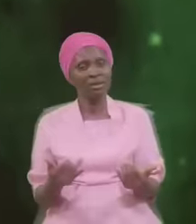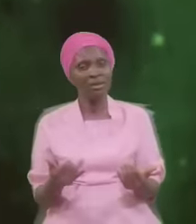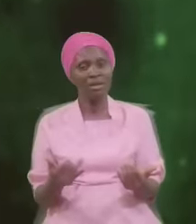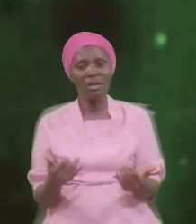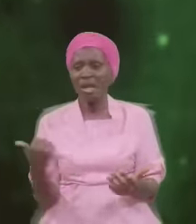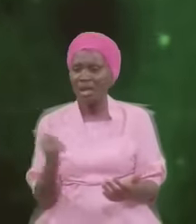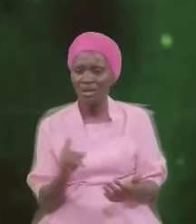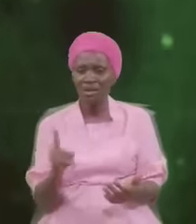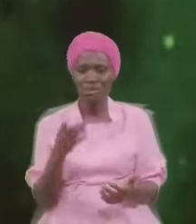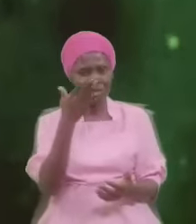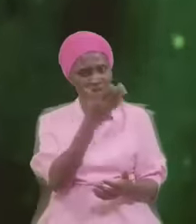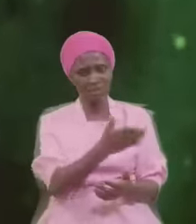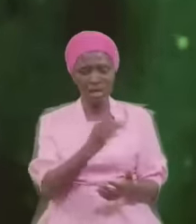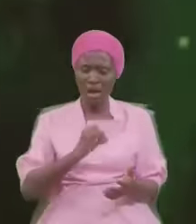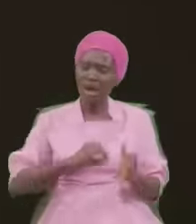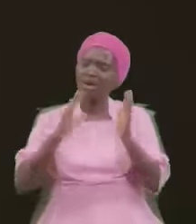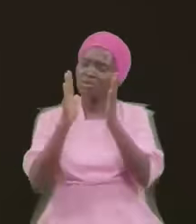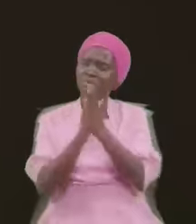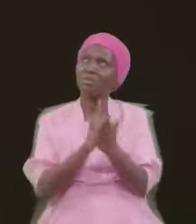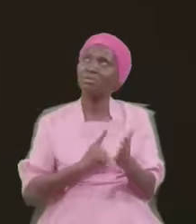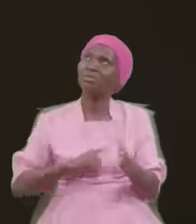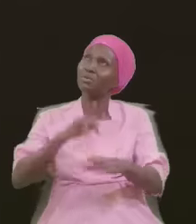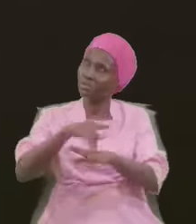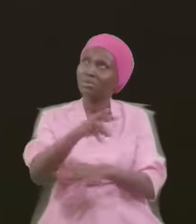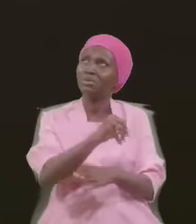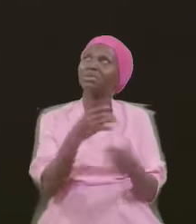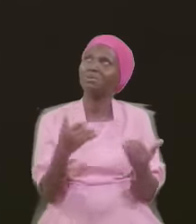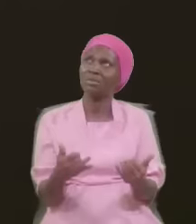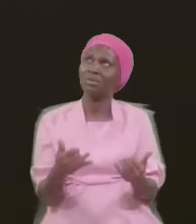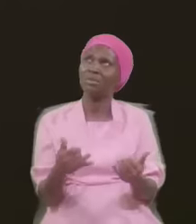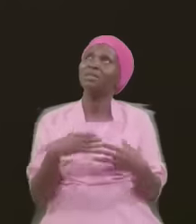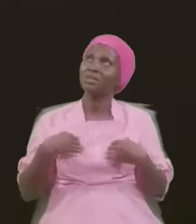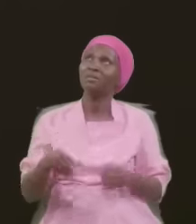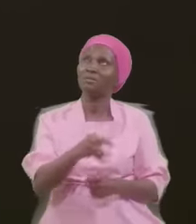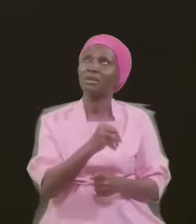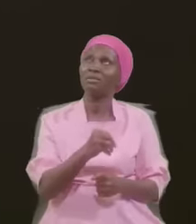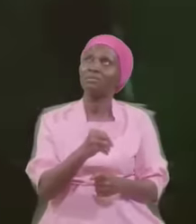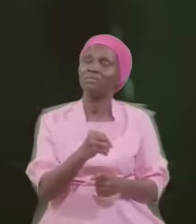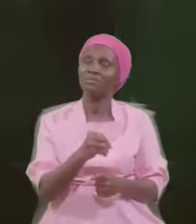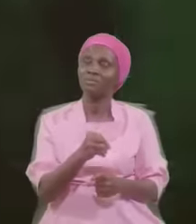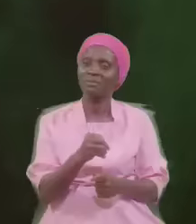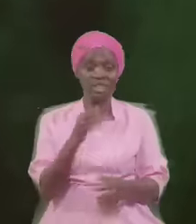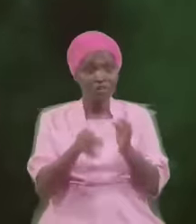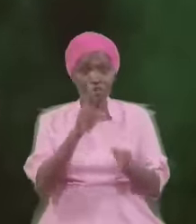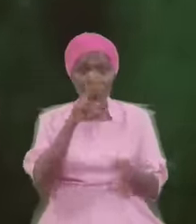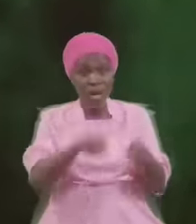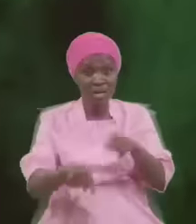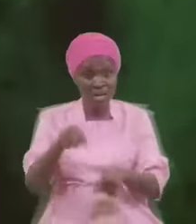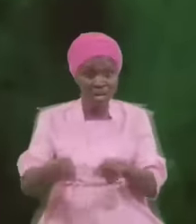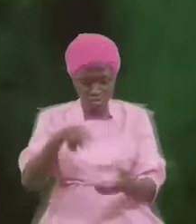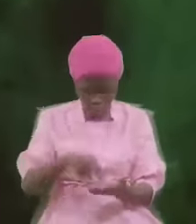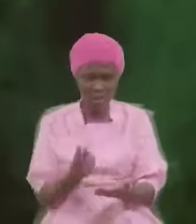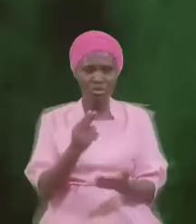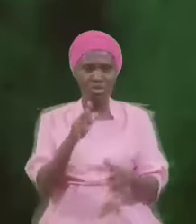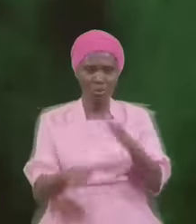was there, I pray, Lord, touch them now, heal them. If you are lame, rise up